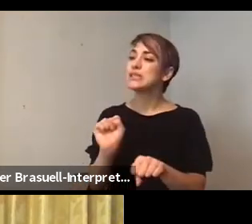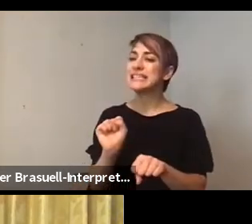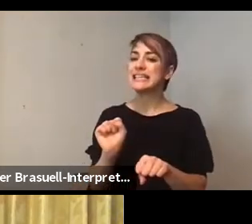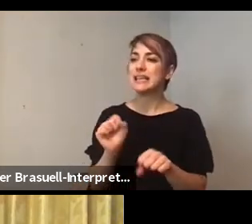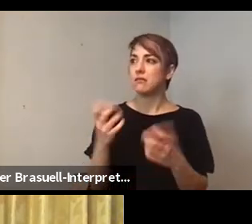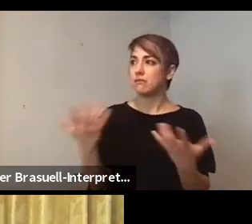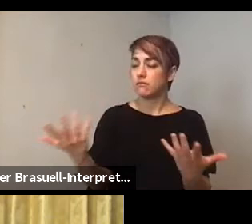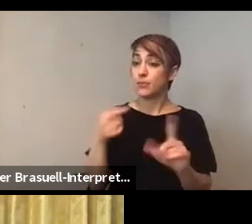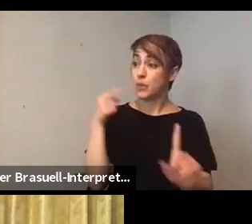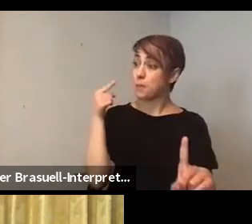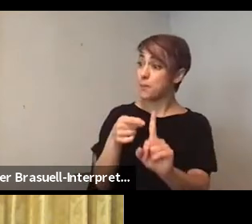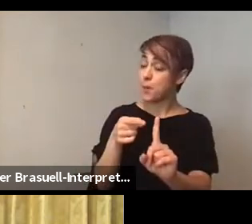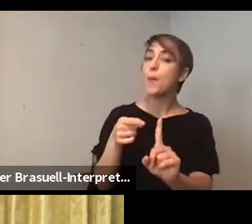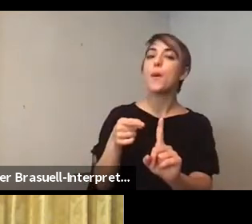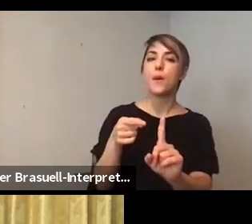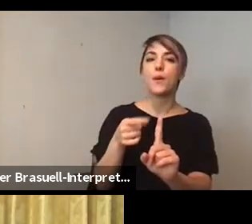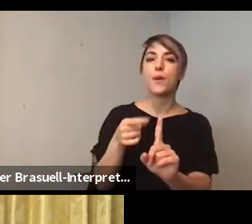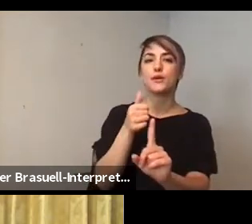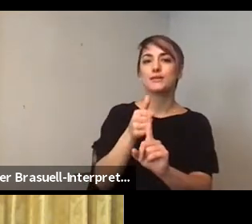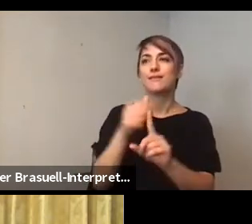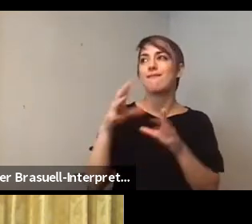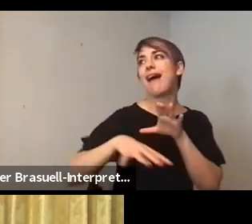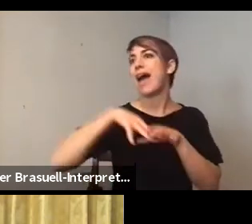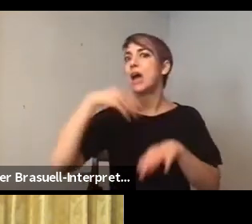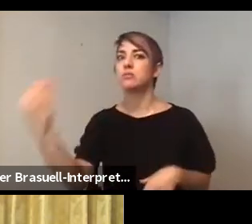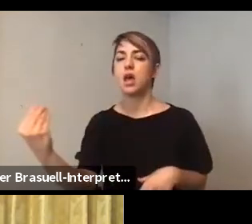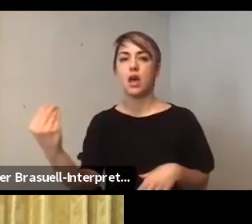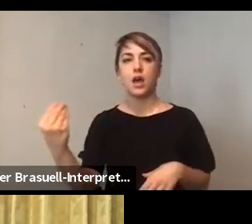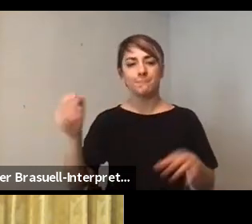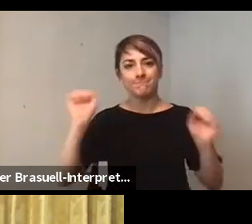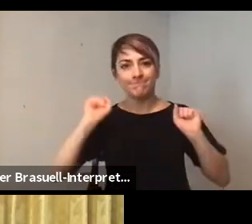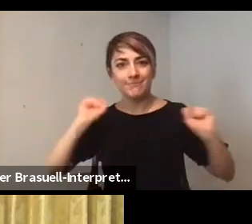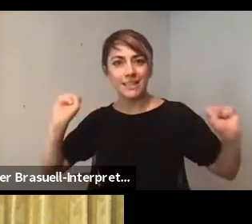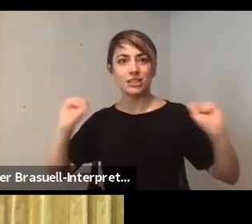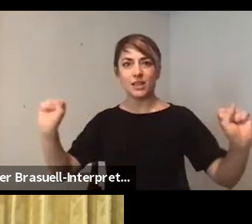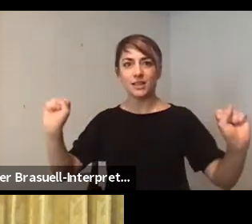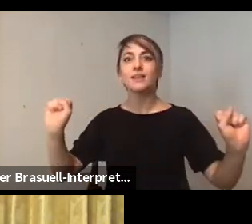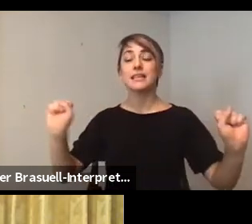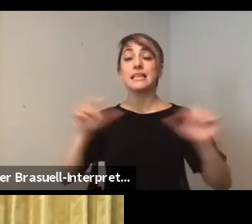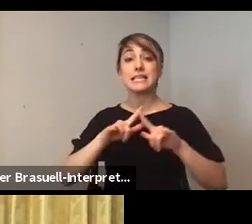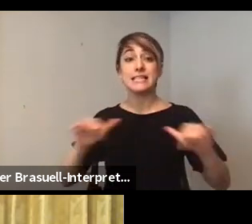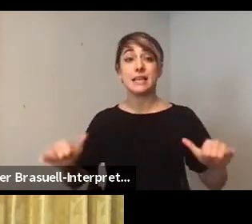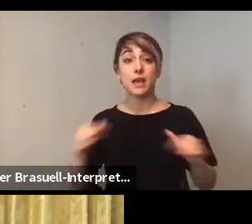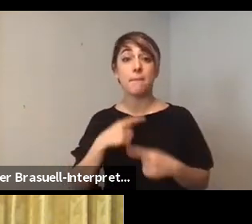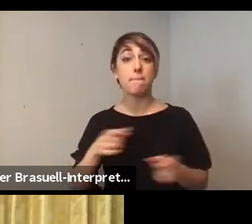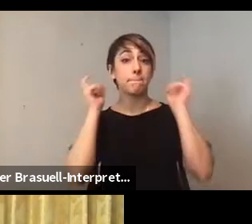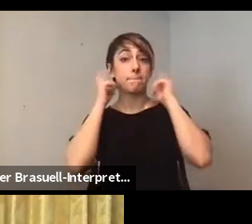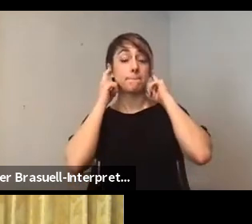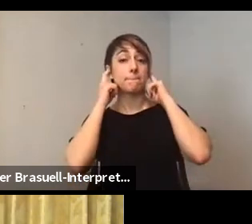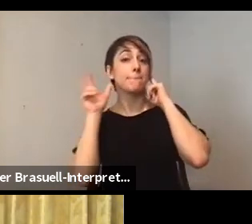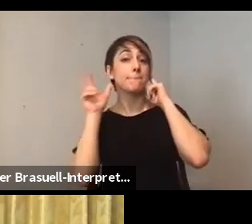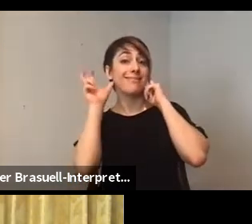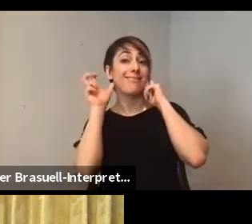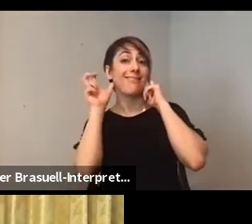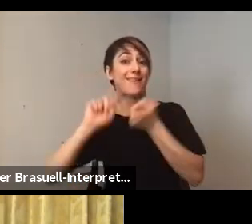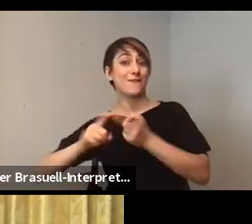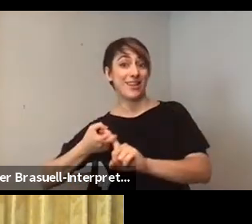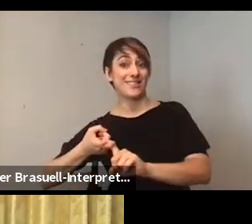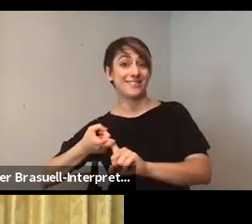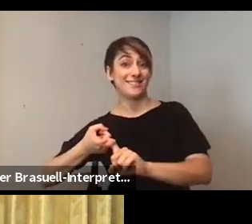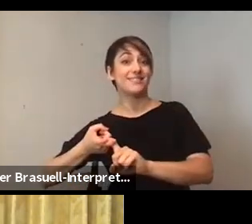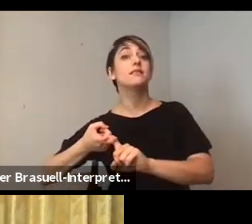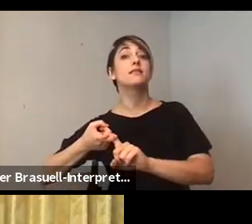exercise, and having your actual friends' voices in your ear through earbuds. And then you bike to these